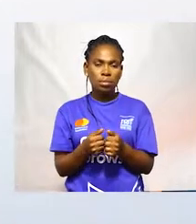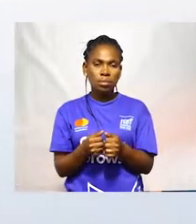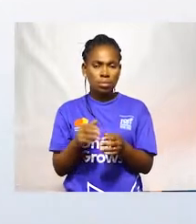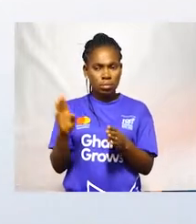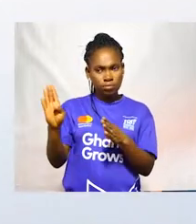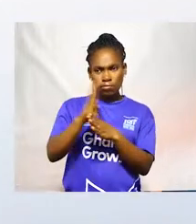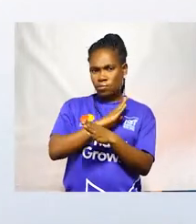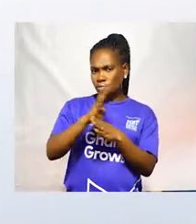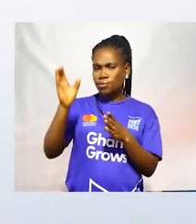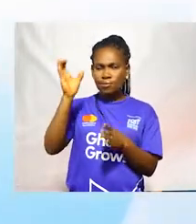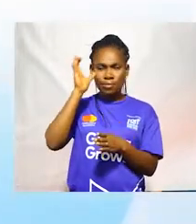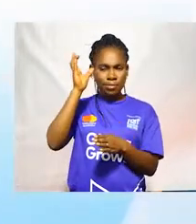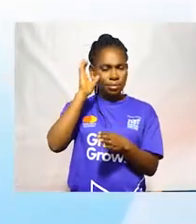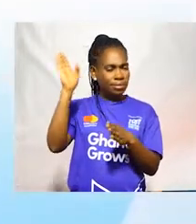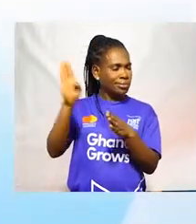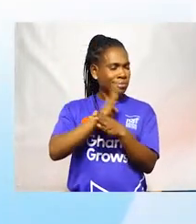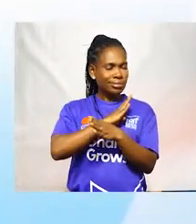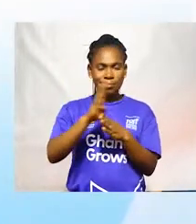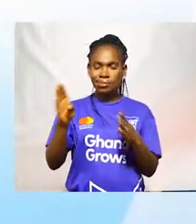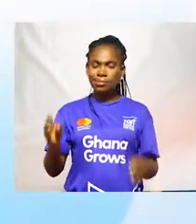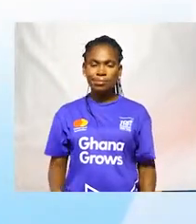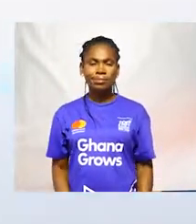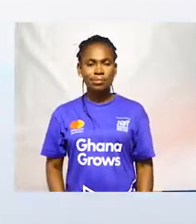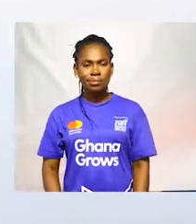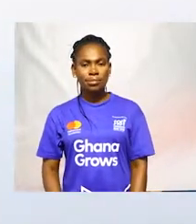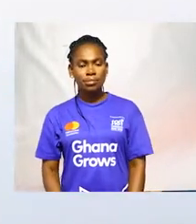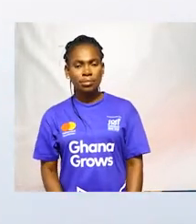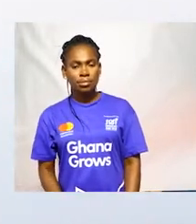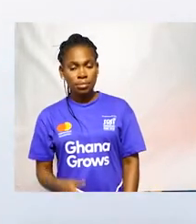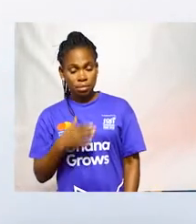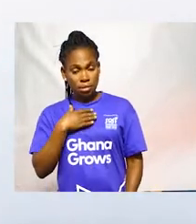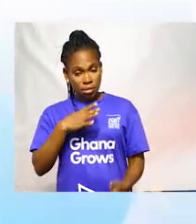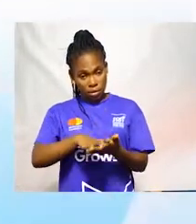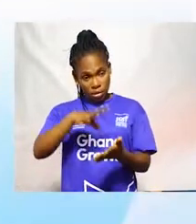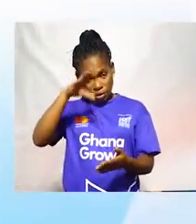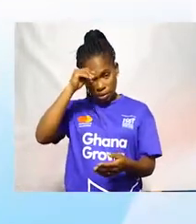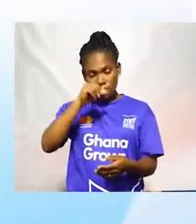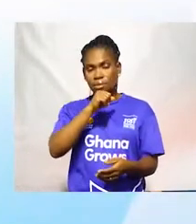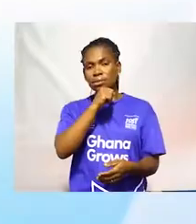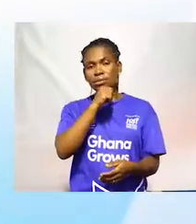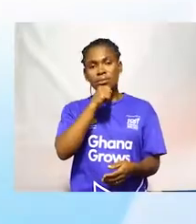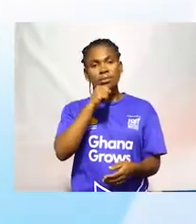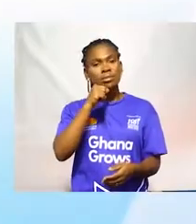Business. What did you do in university? Agric. I did